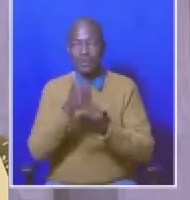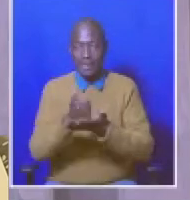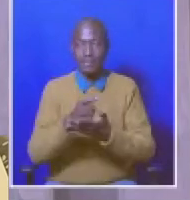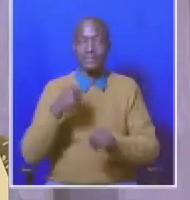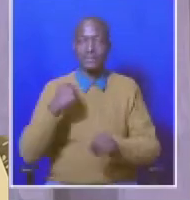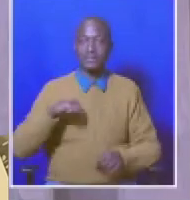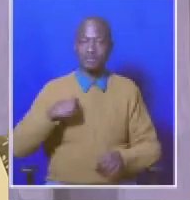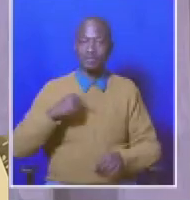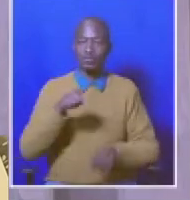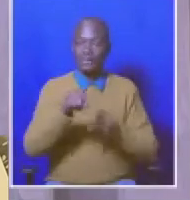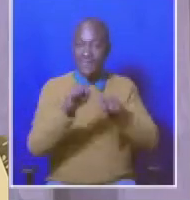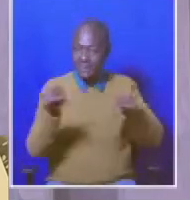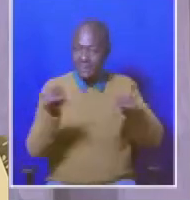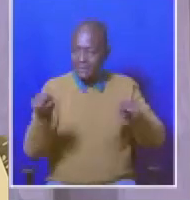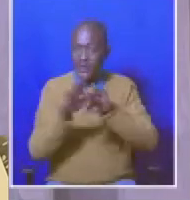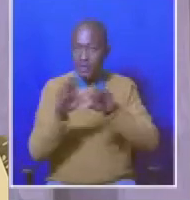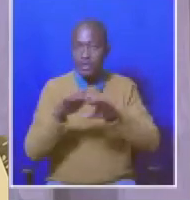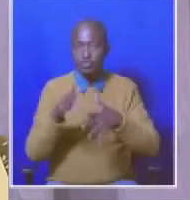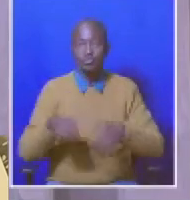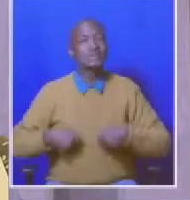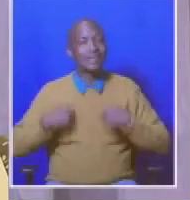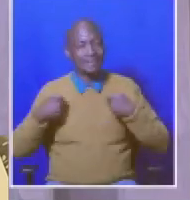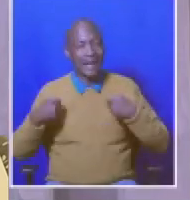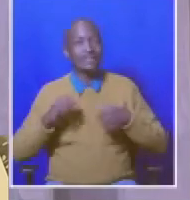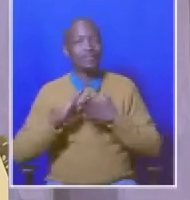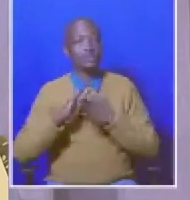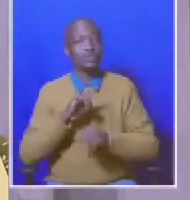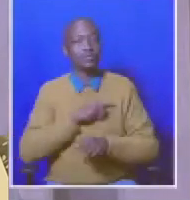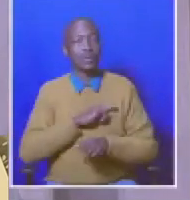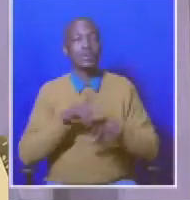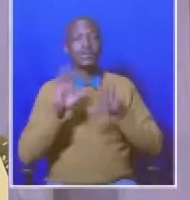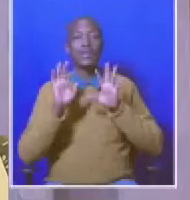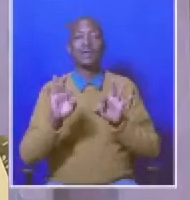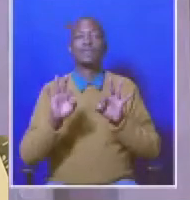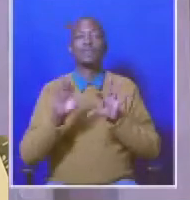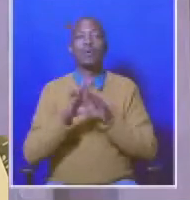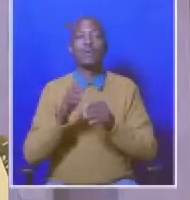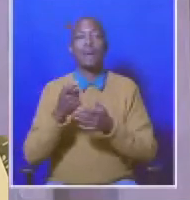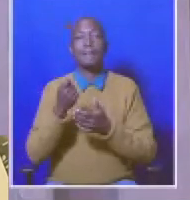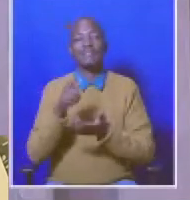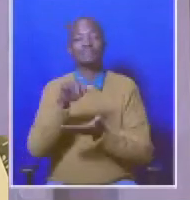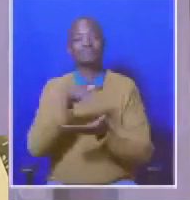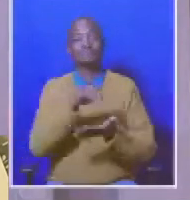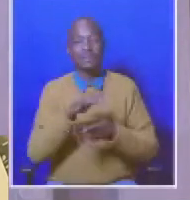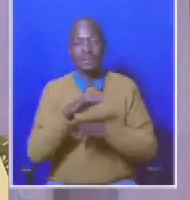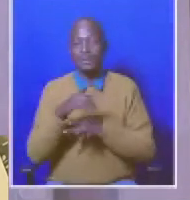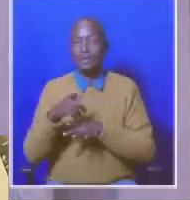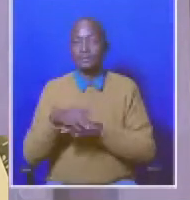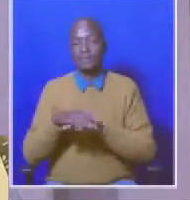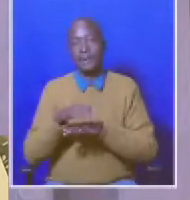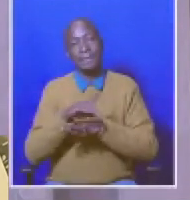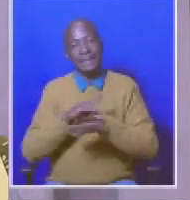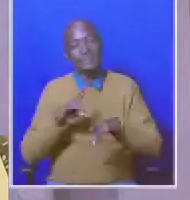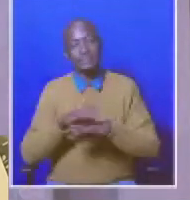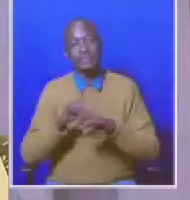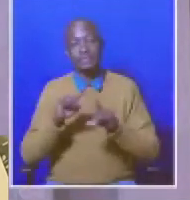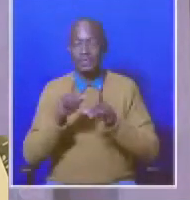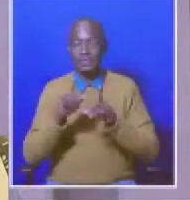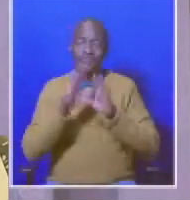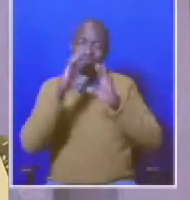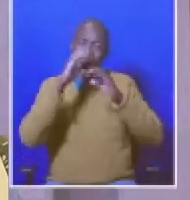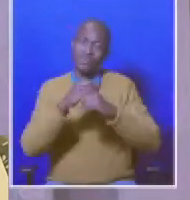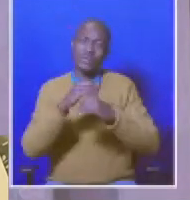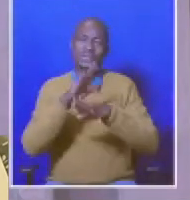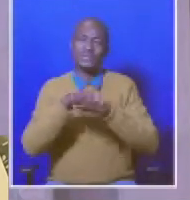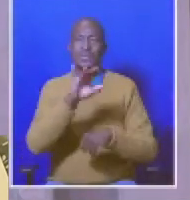to survive, because they will then have a proper revenue base. But we are focusing on that, and